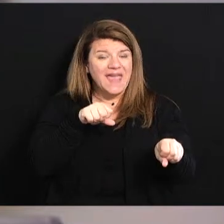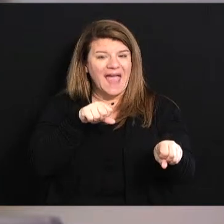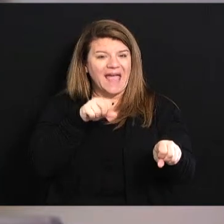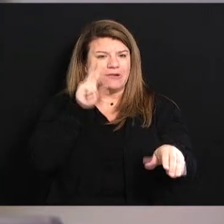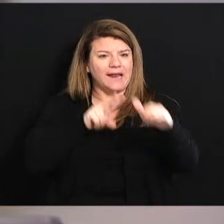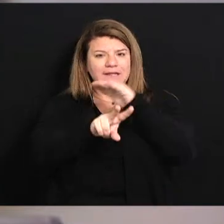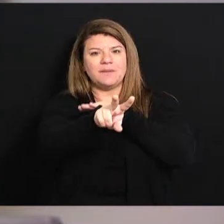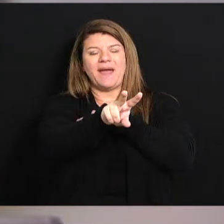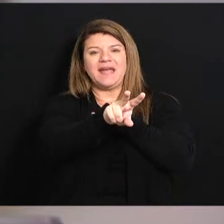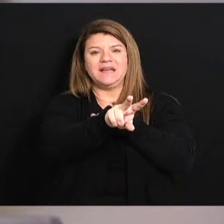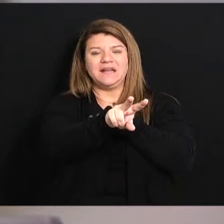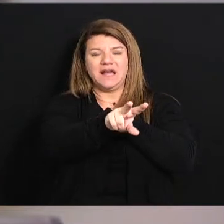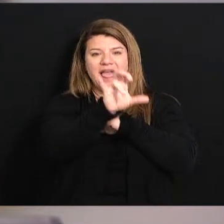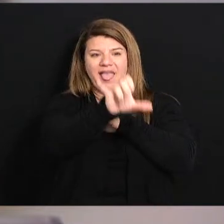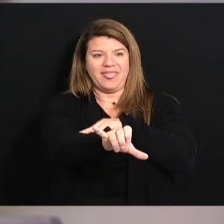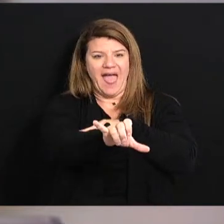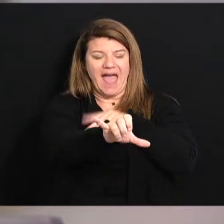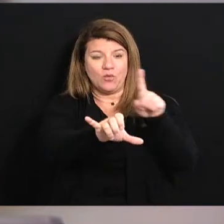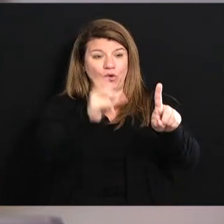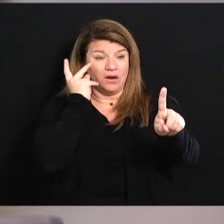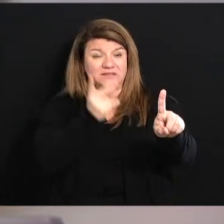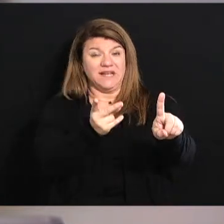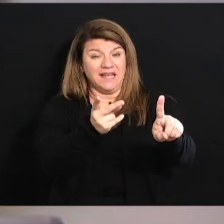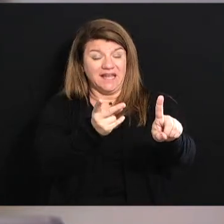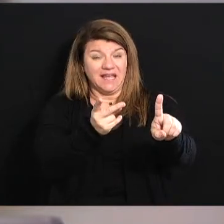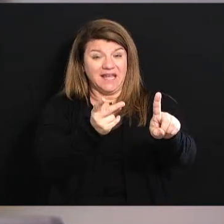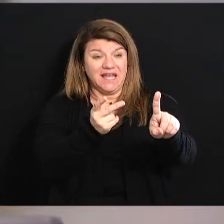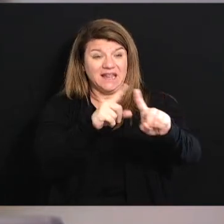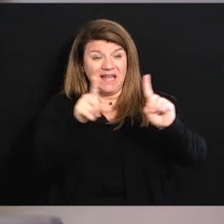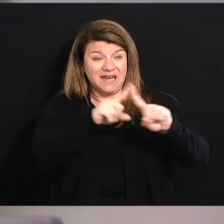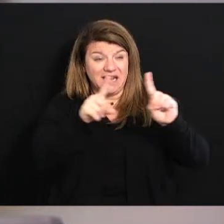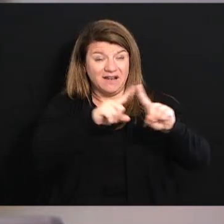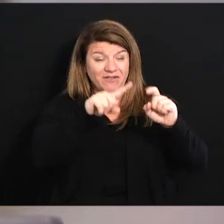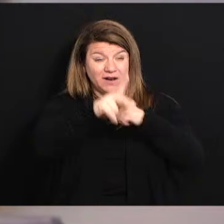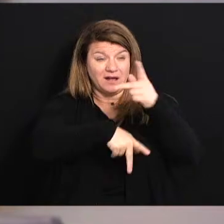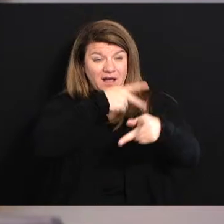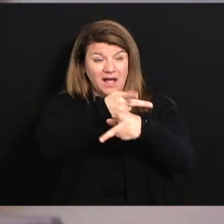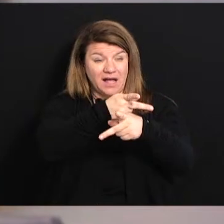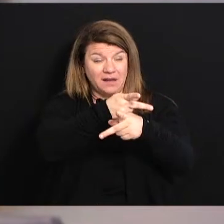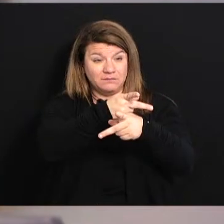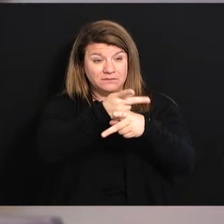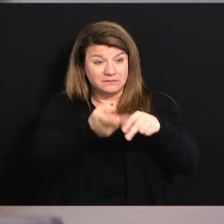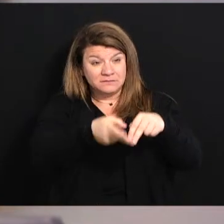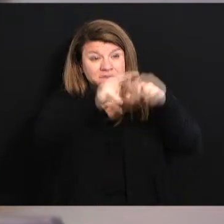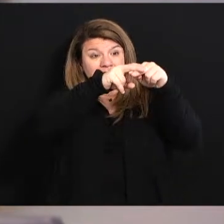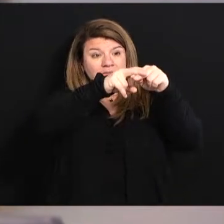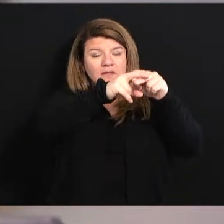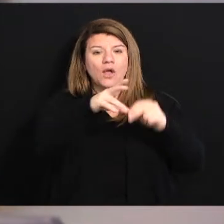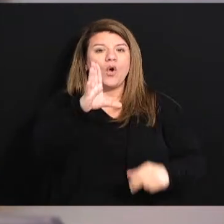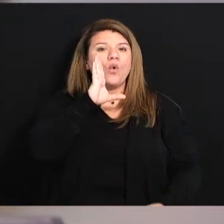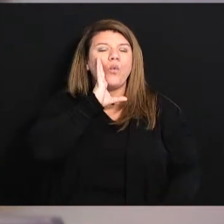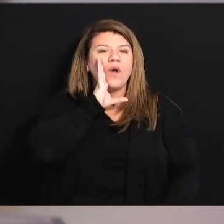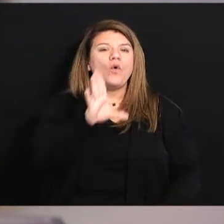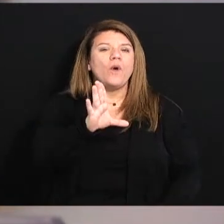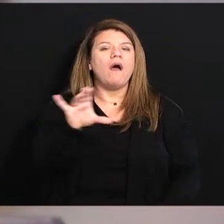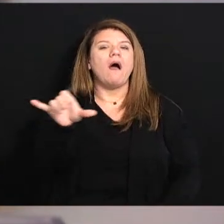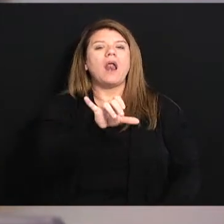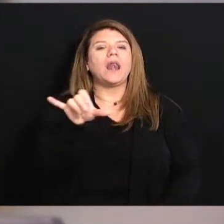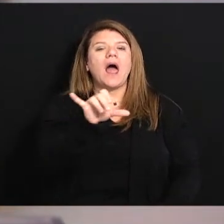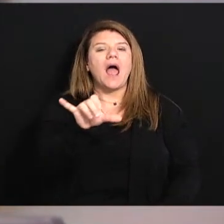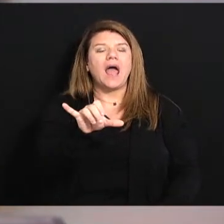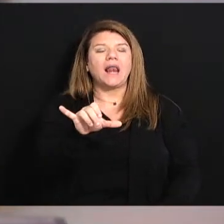anticipate that, as we see the variants grow, then we will likely see